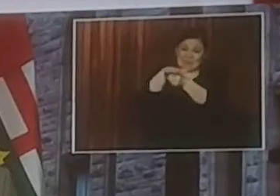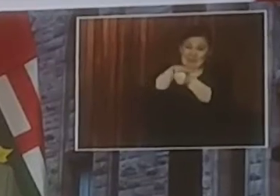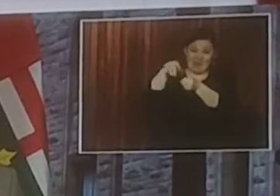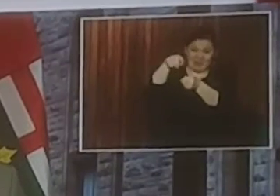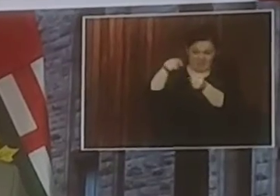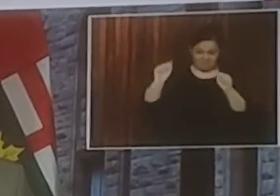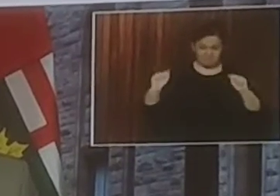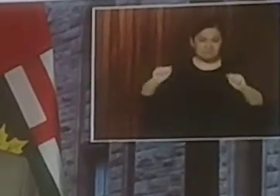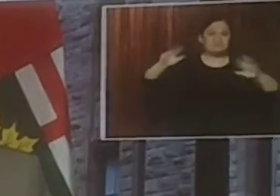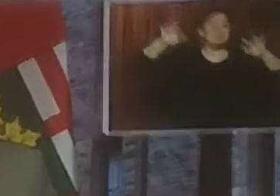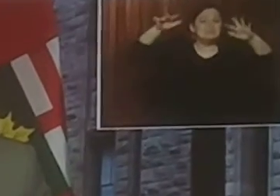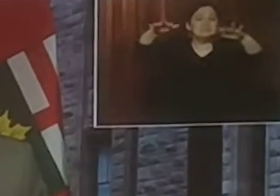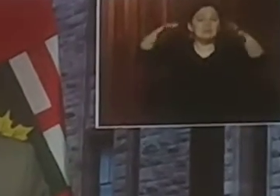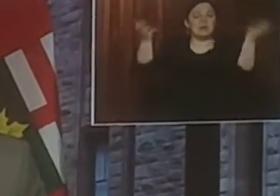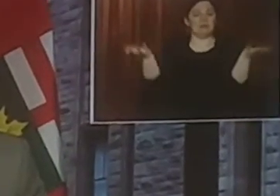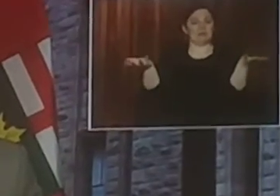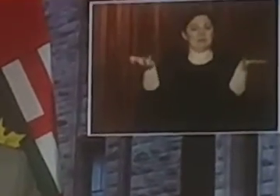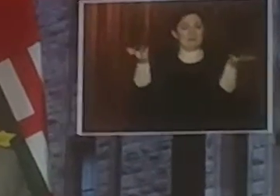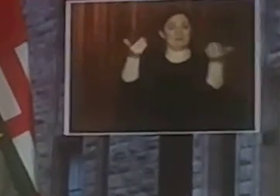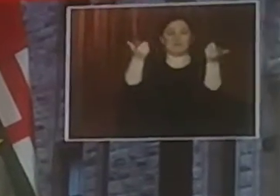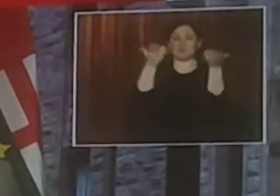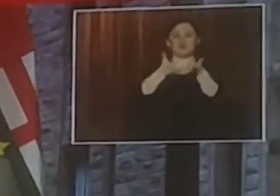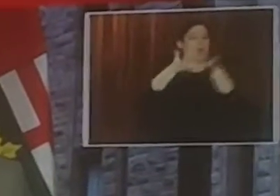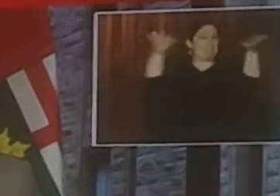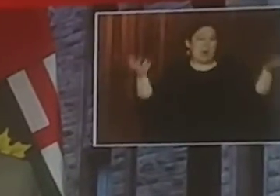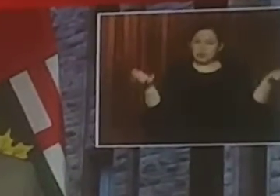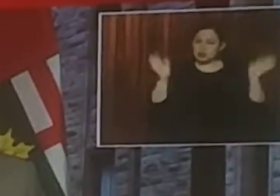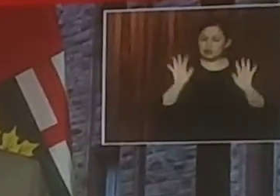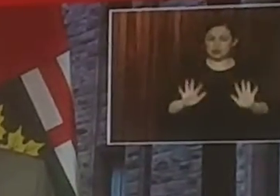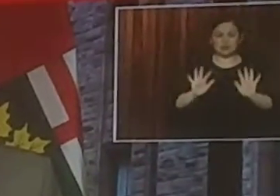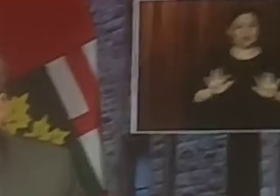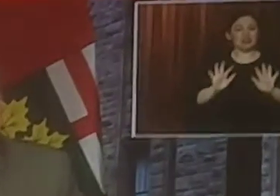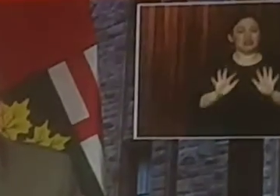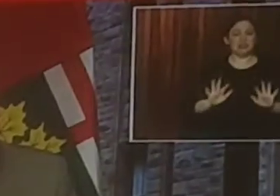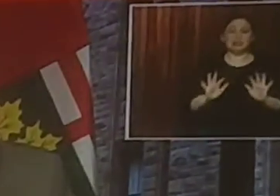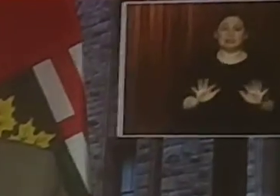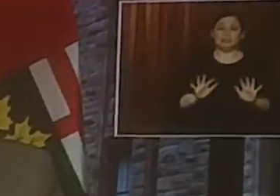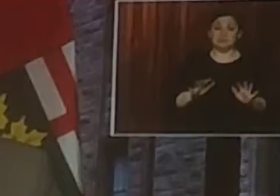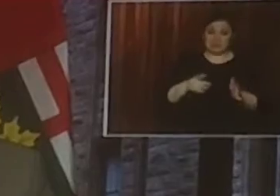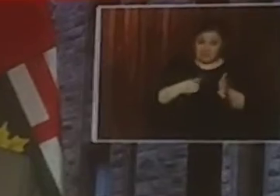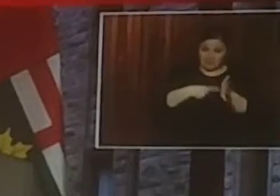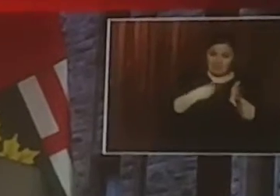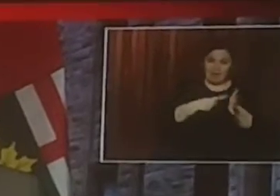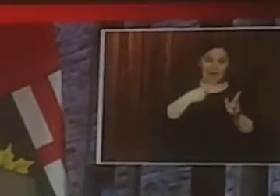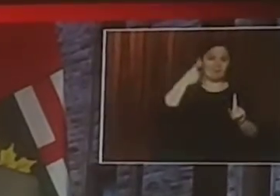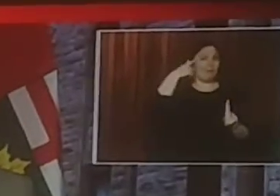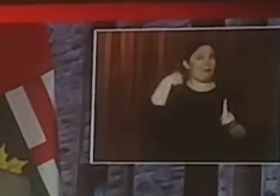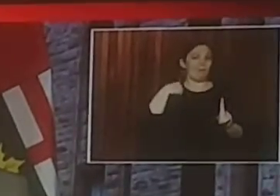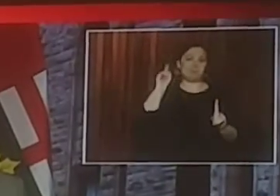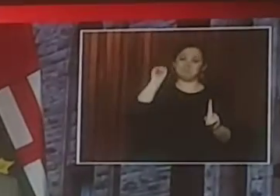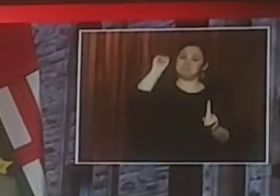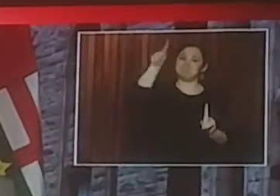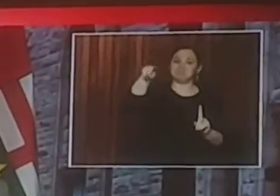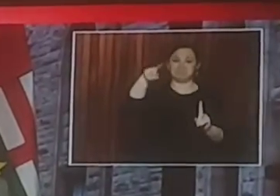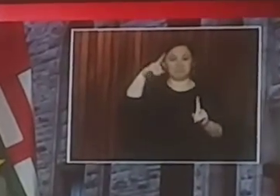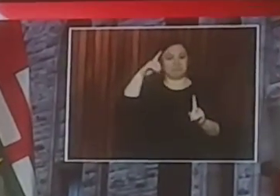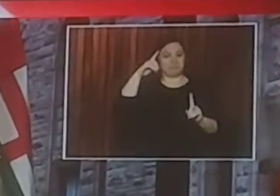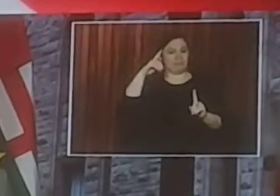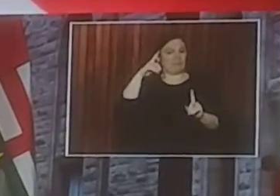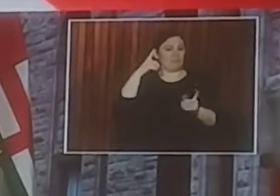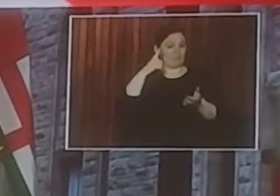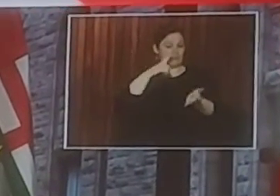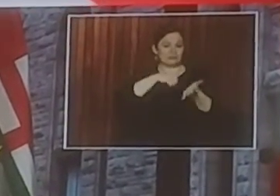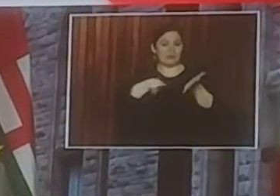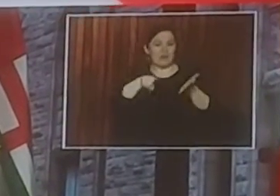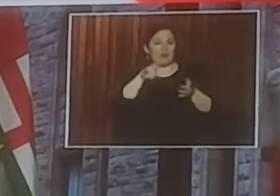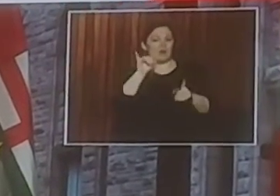numbers. I understand that some people say, I'm supposed to go up and check it for insurance purposes, go up, stay overnight, come back home again.